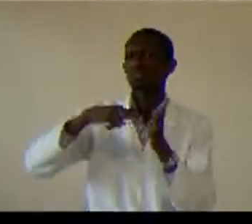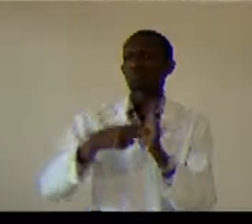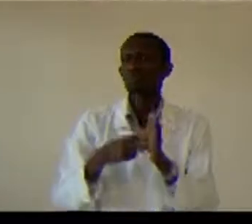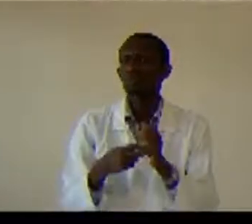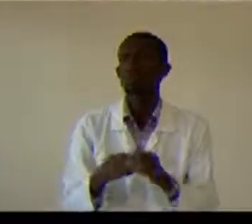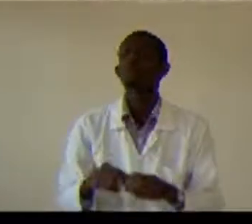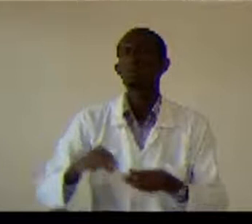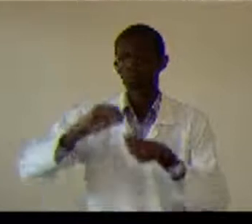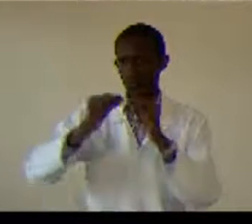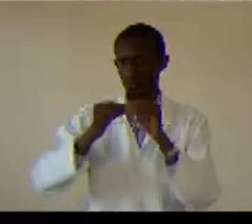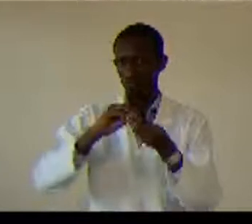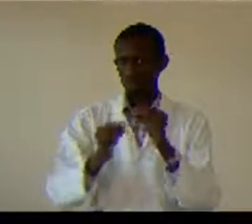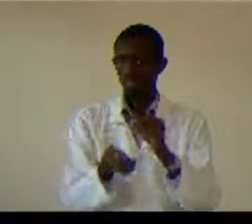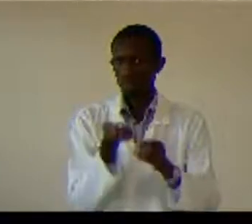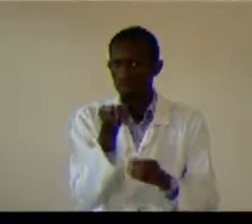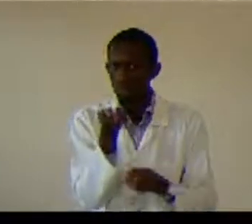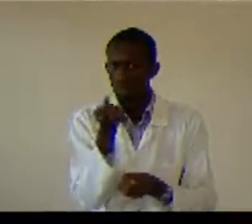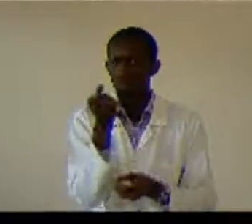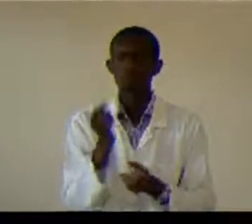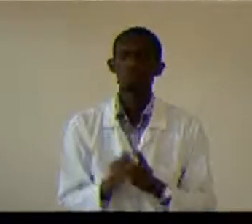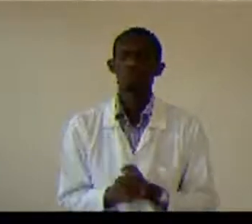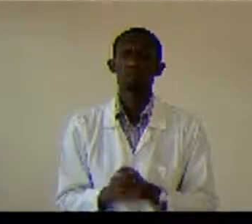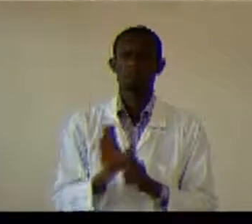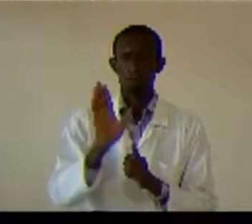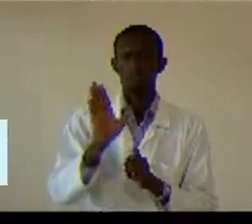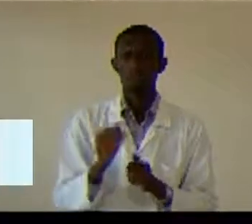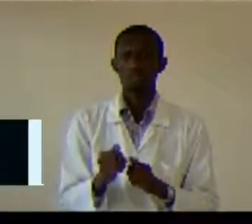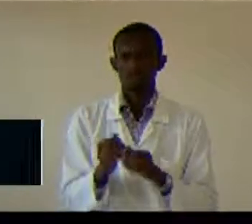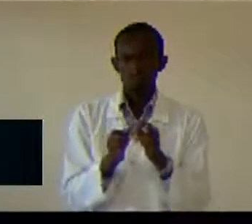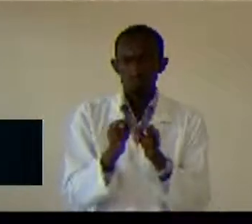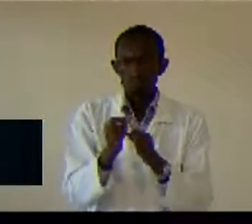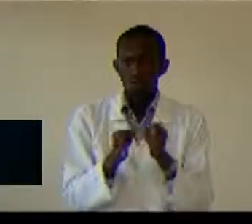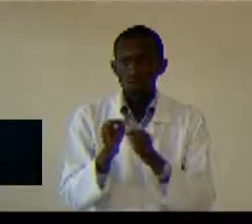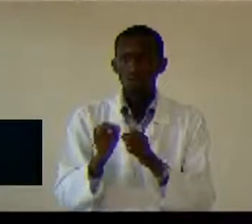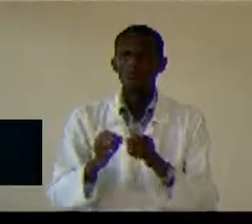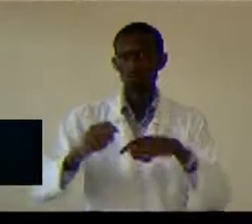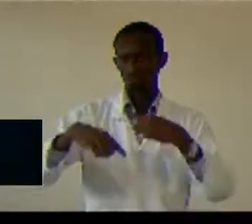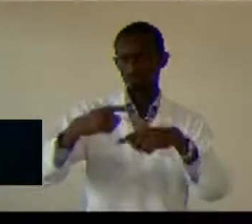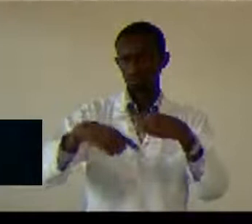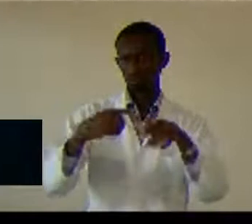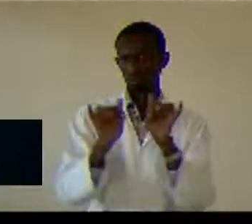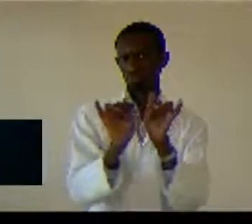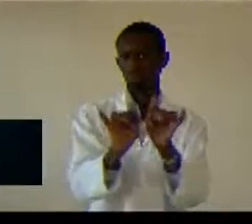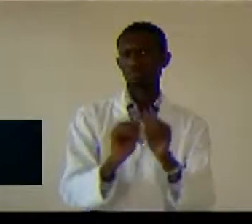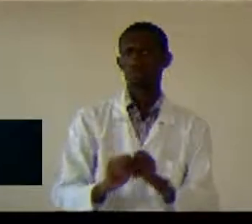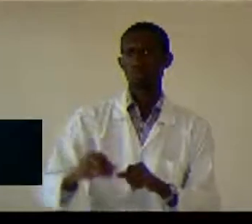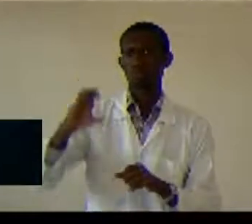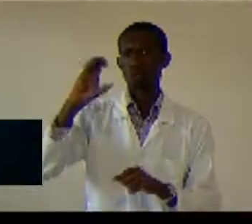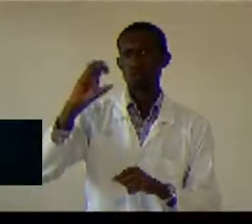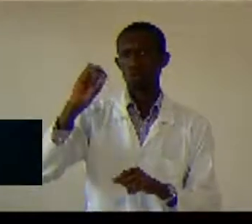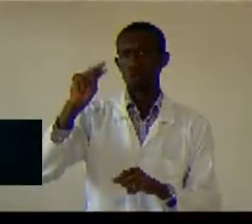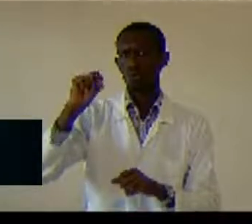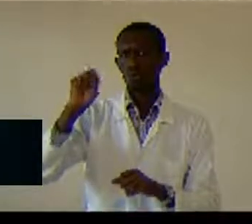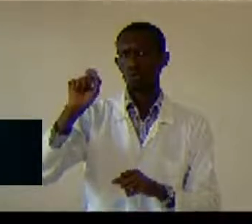we remove the proportionality sign, we are going to introduce a constant, okay? we are going to introduce a constant, and we have talked about